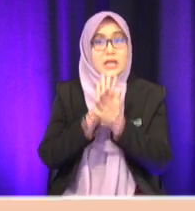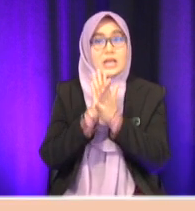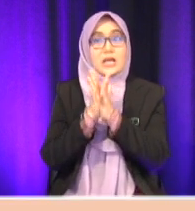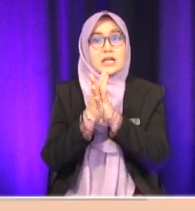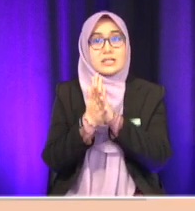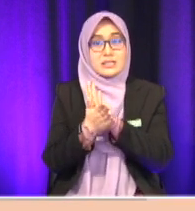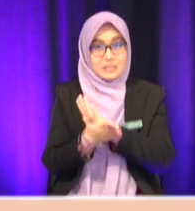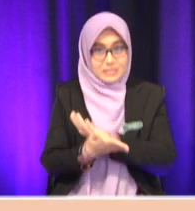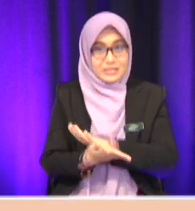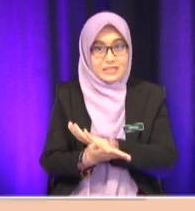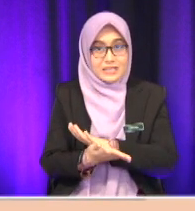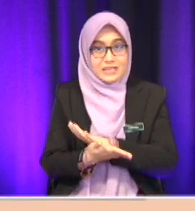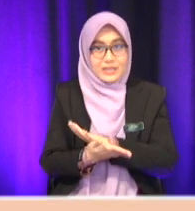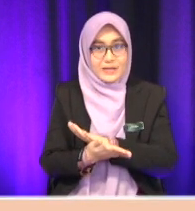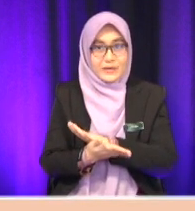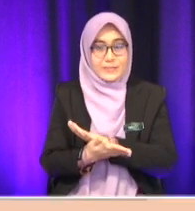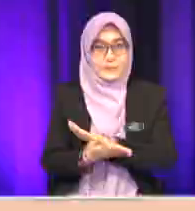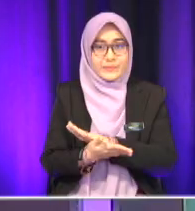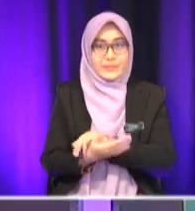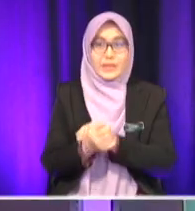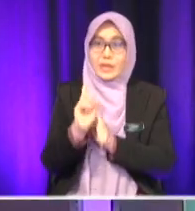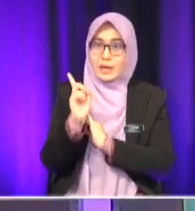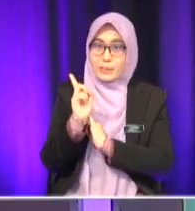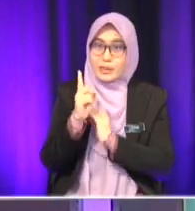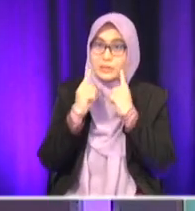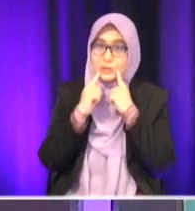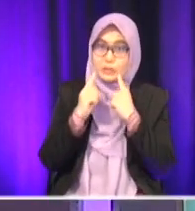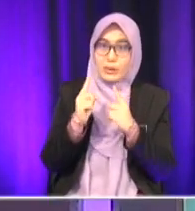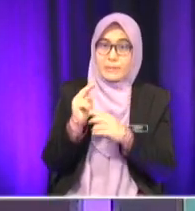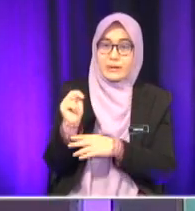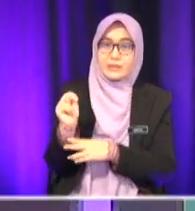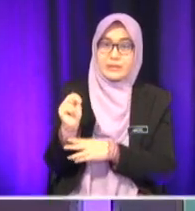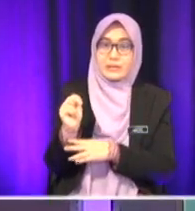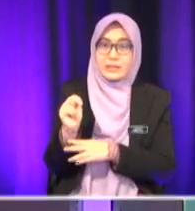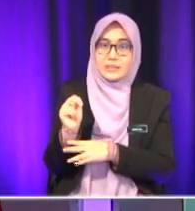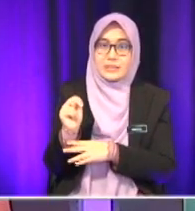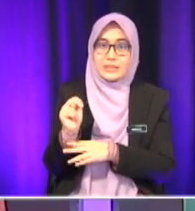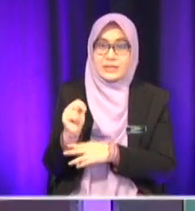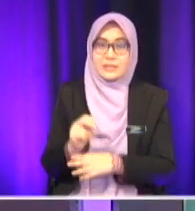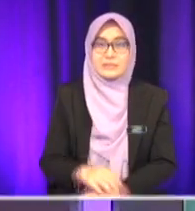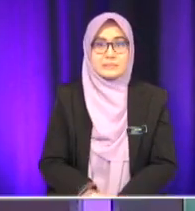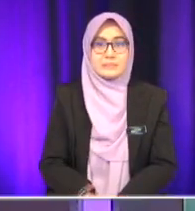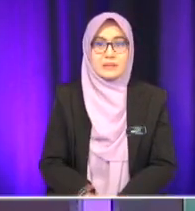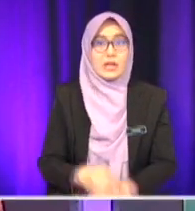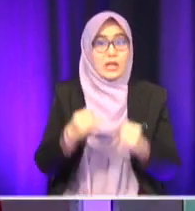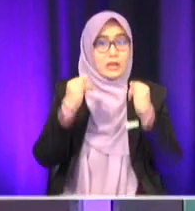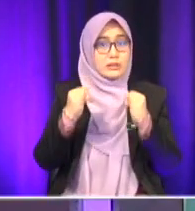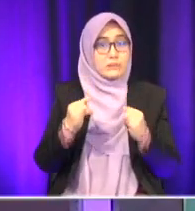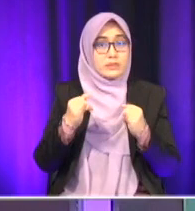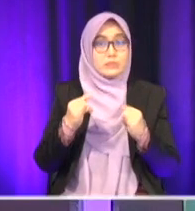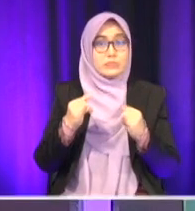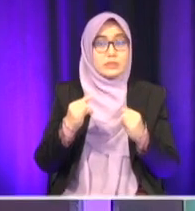okay. Based on this one, let's see. Is it an individual event or team